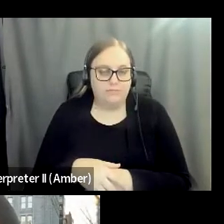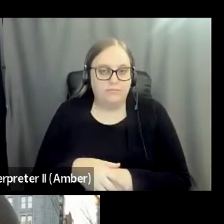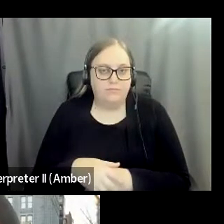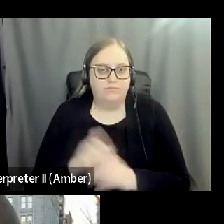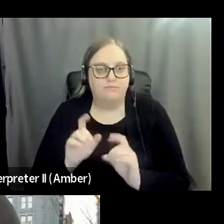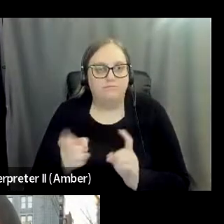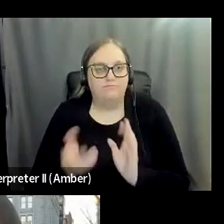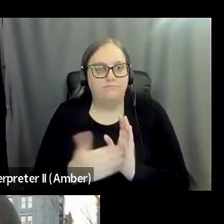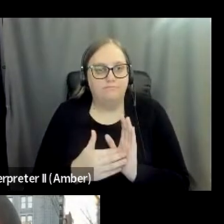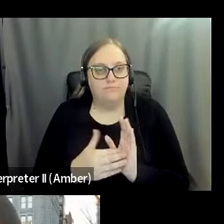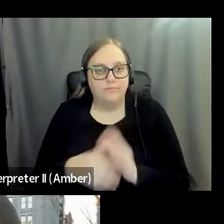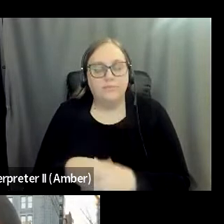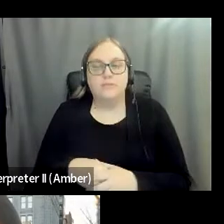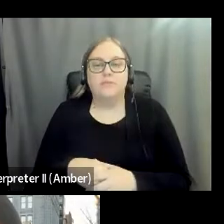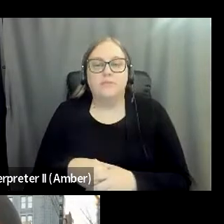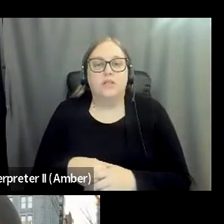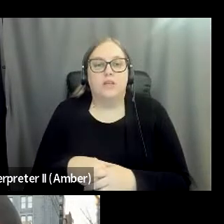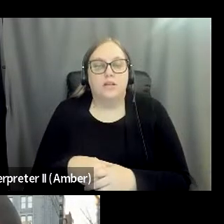The